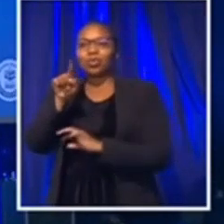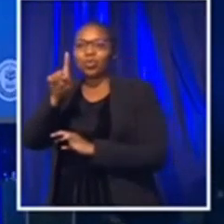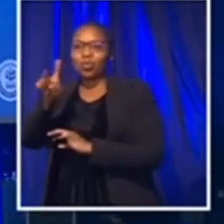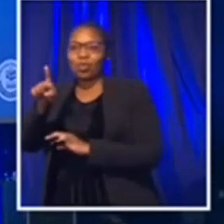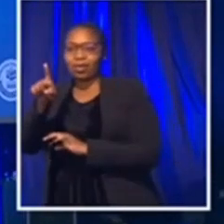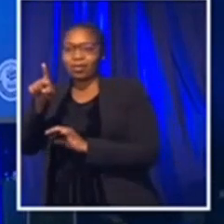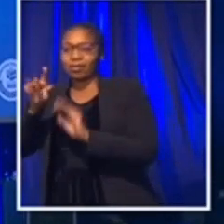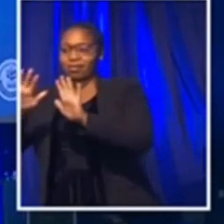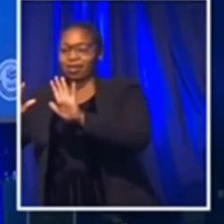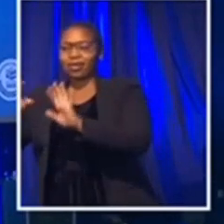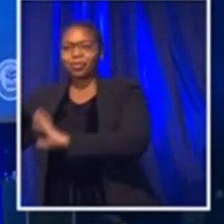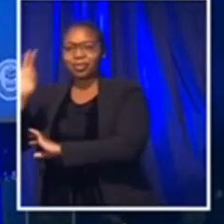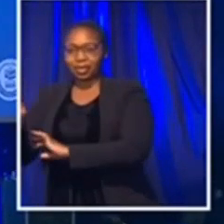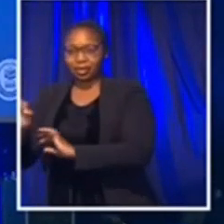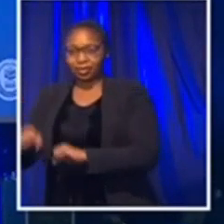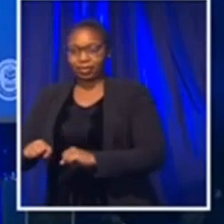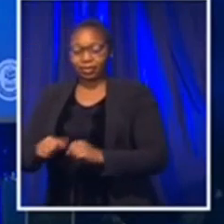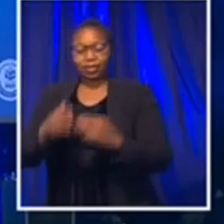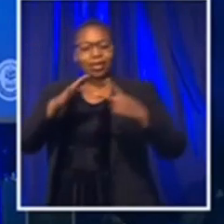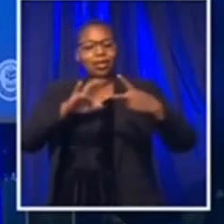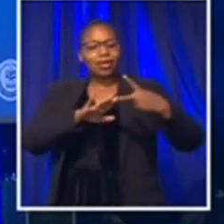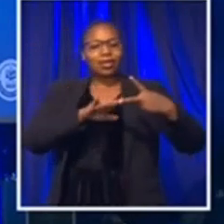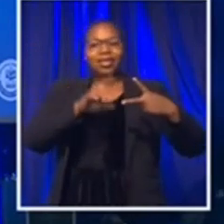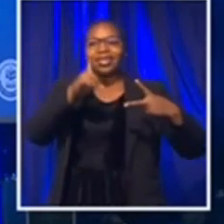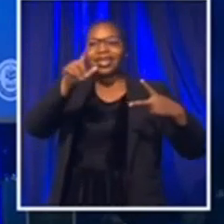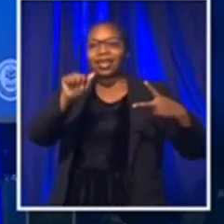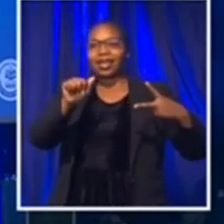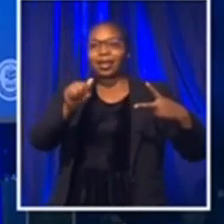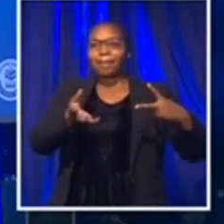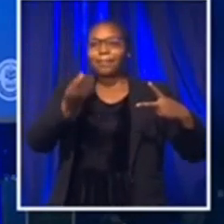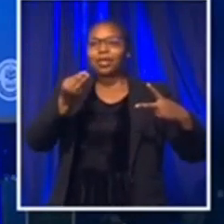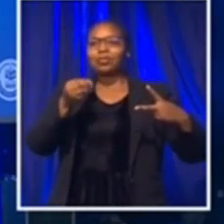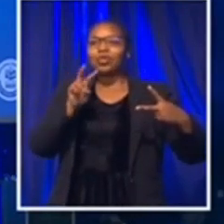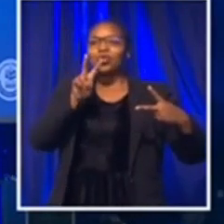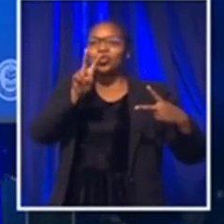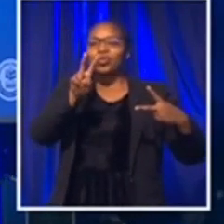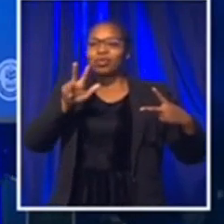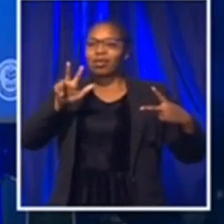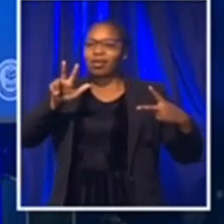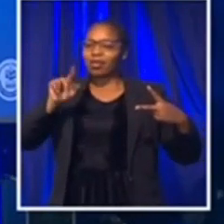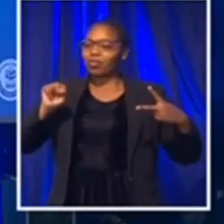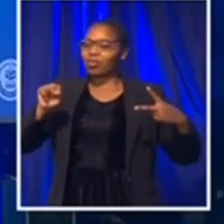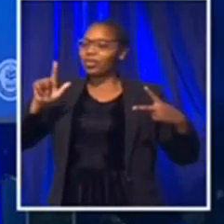38.19%, and the DA got